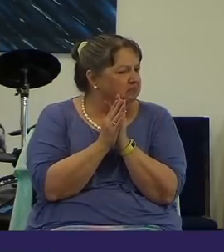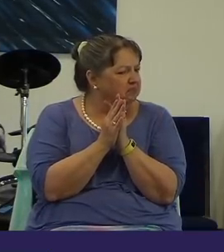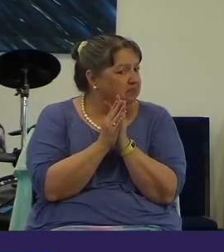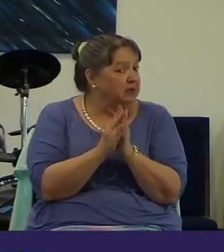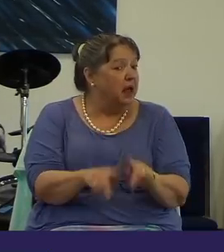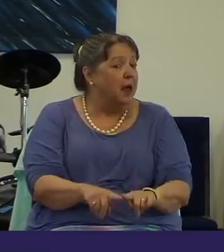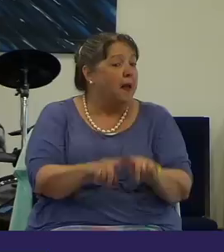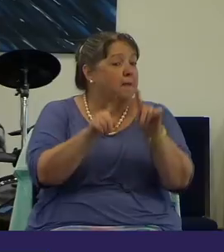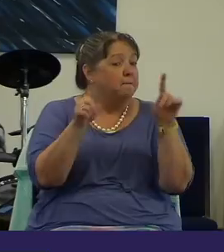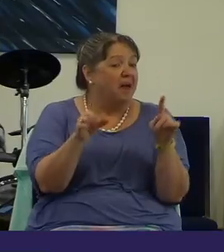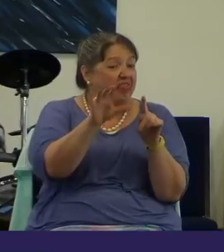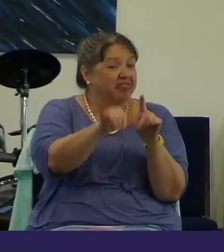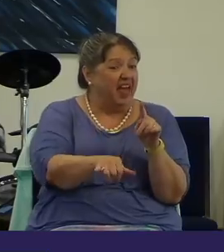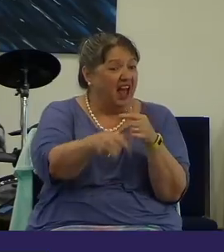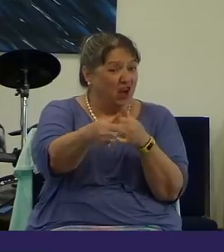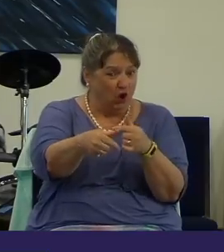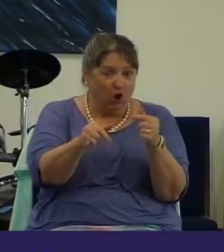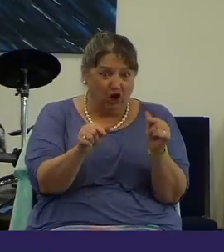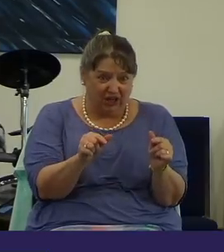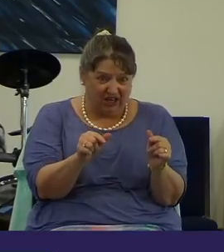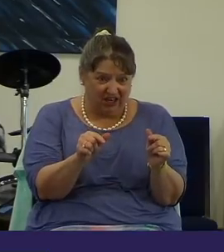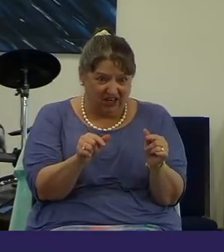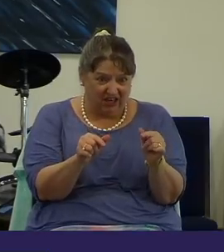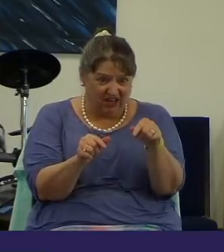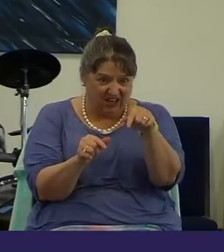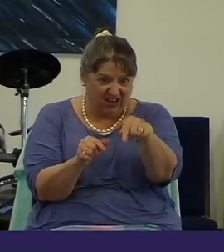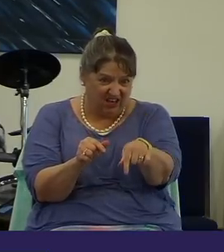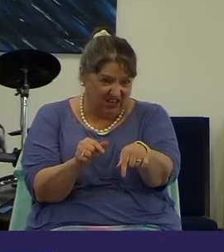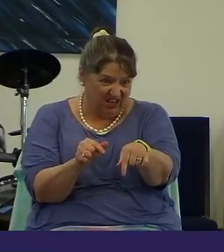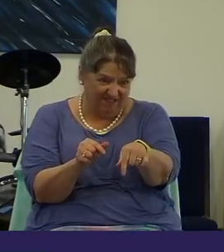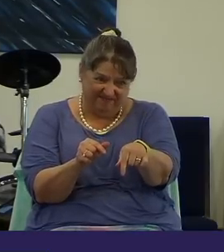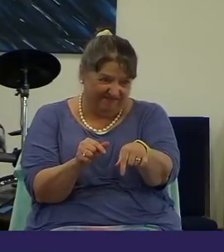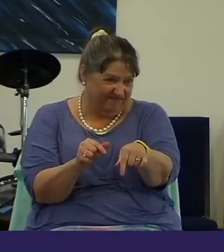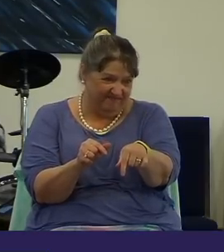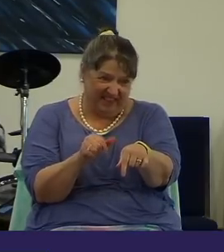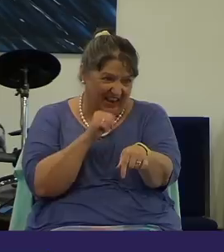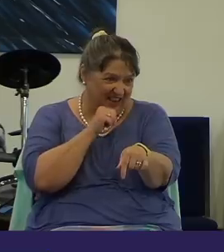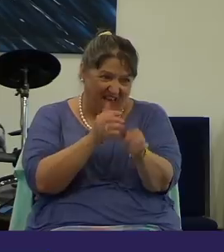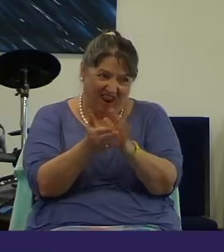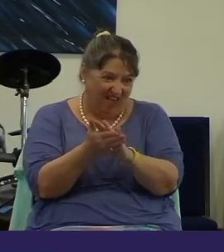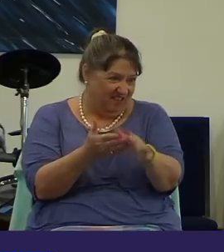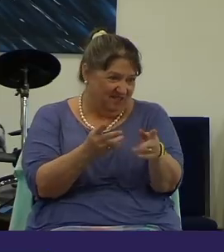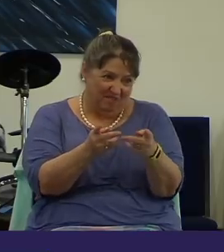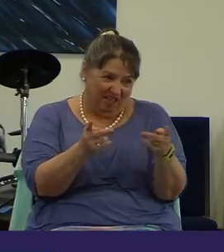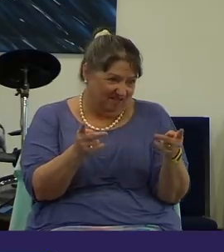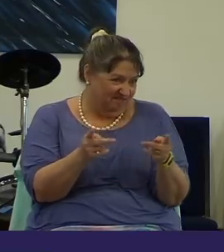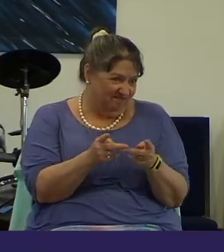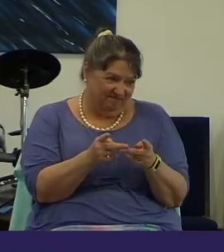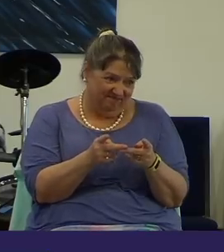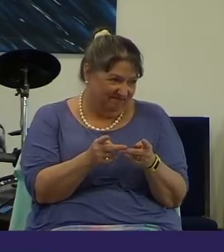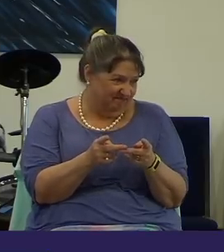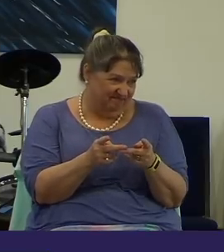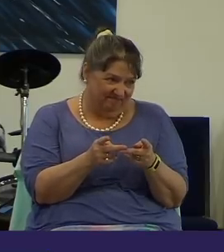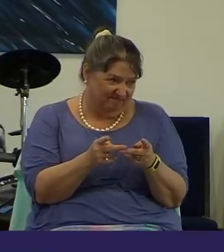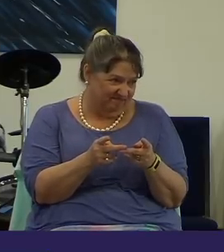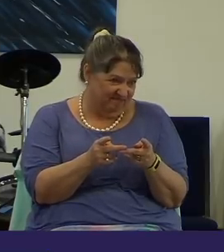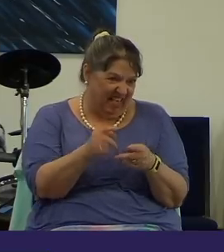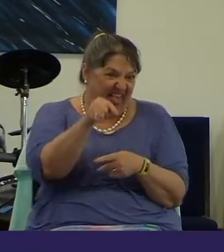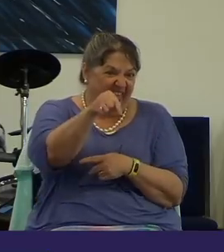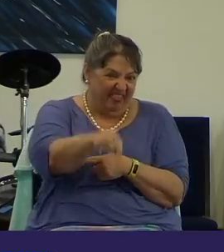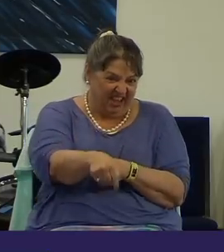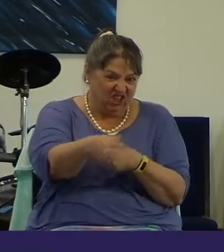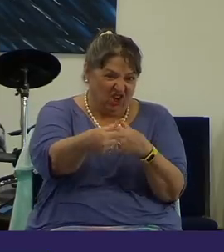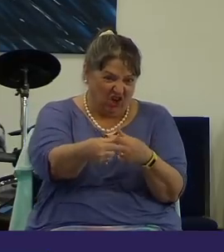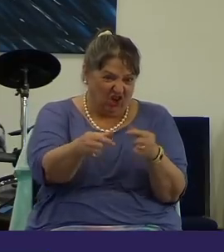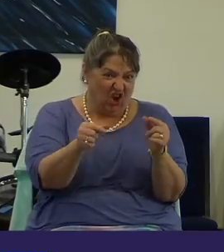But the Garden of Gethsemane wasn't nice to Jesus on this day. It would become the garden where Jesus,